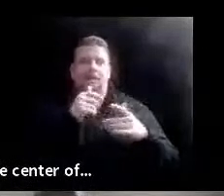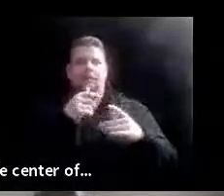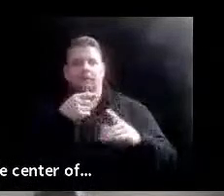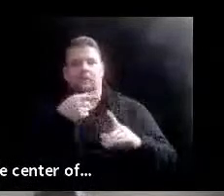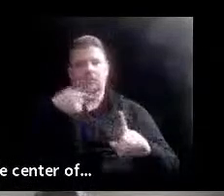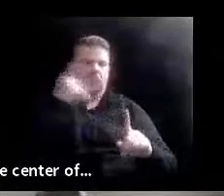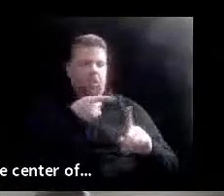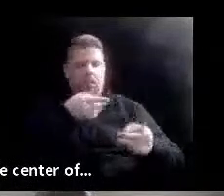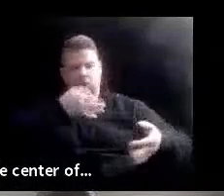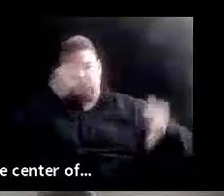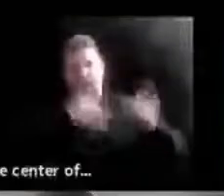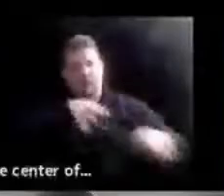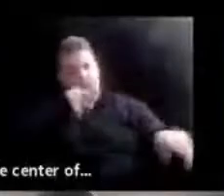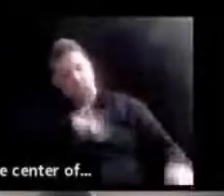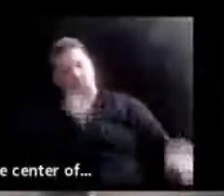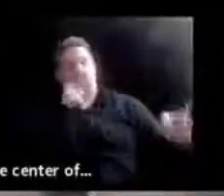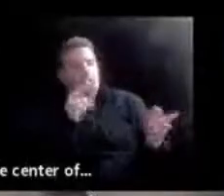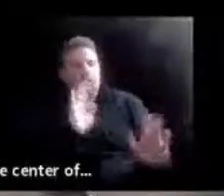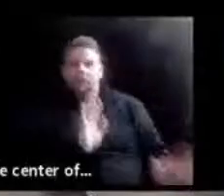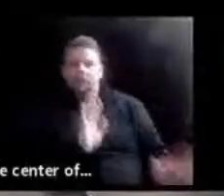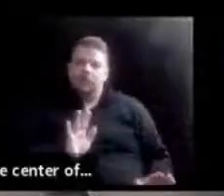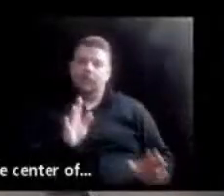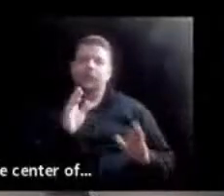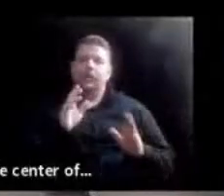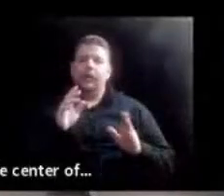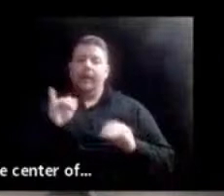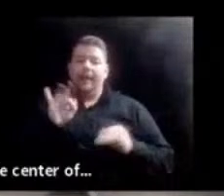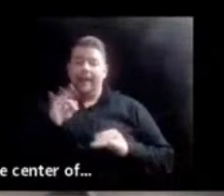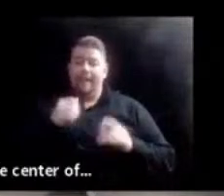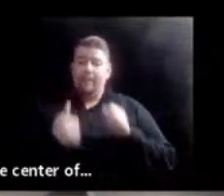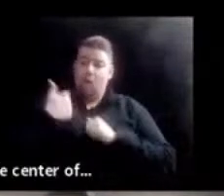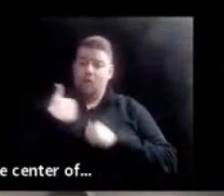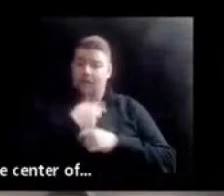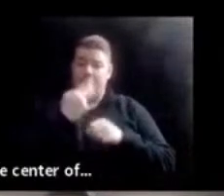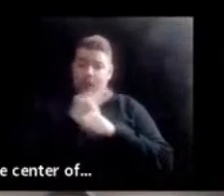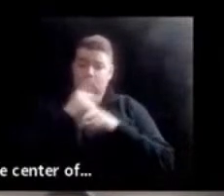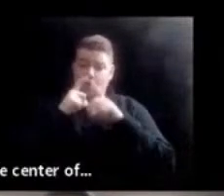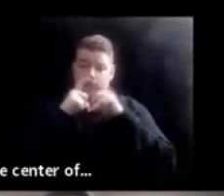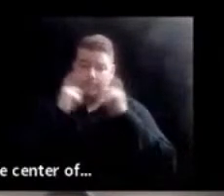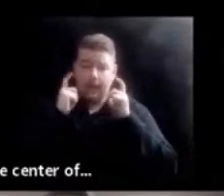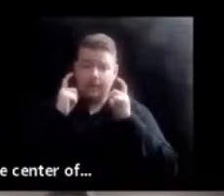harshly judging one another. If most of us wear masks,